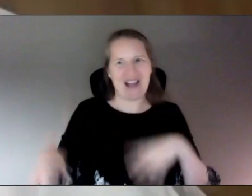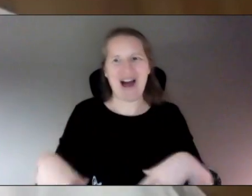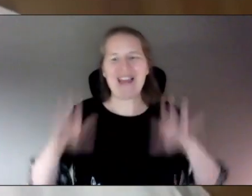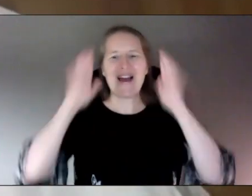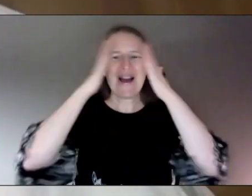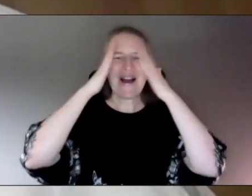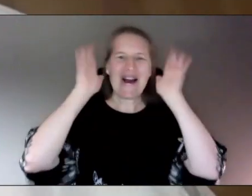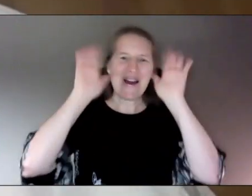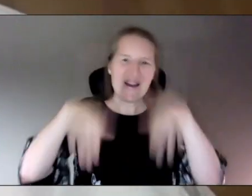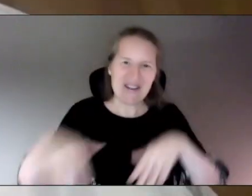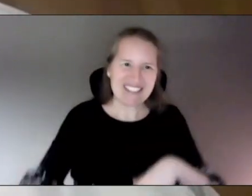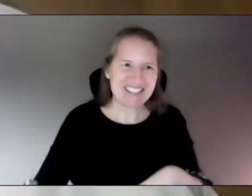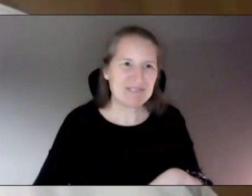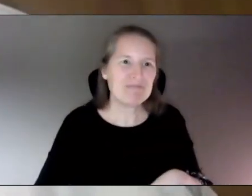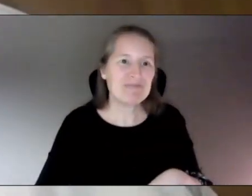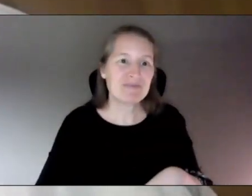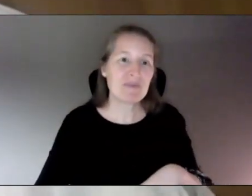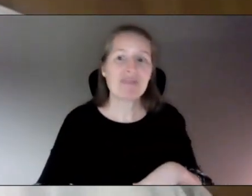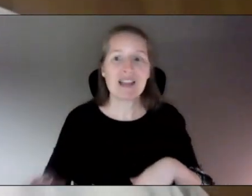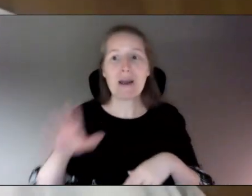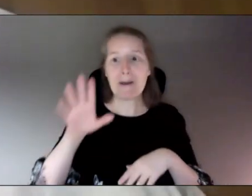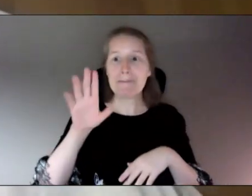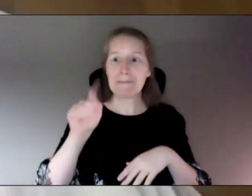I'll say them again if you don't want to miss them.